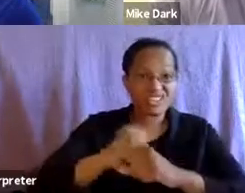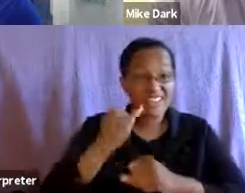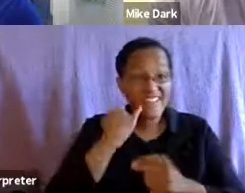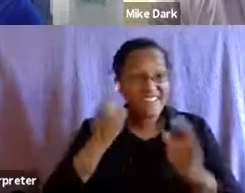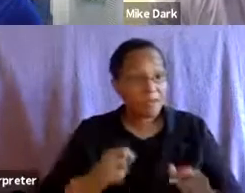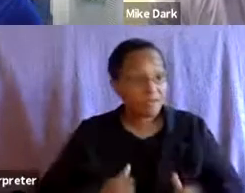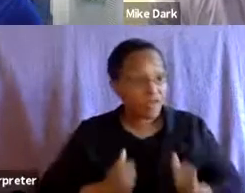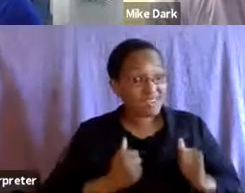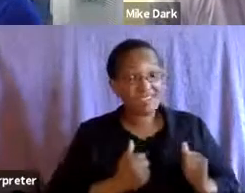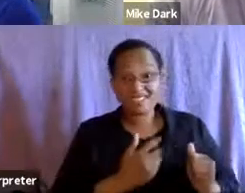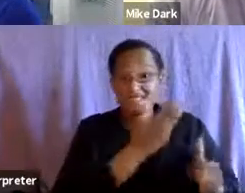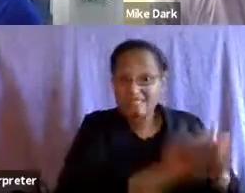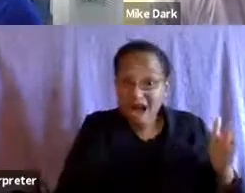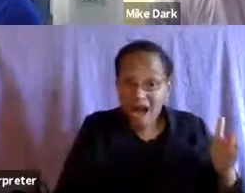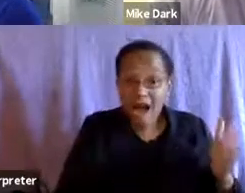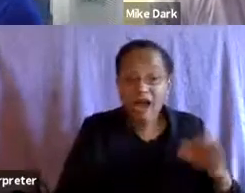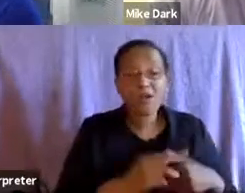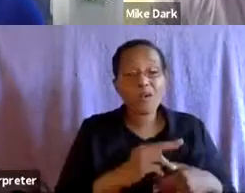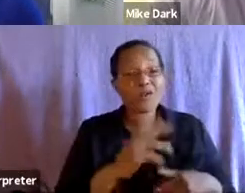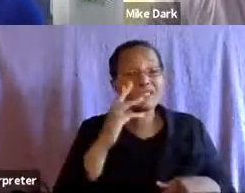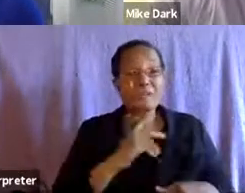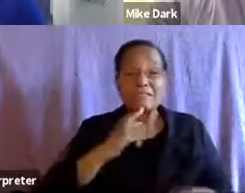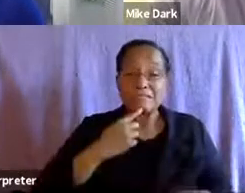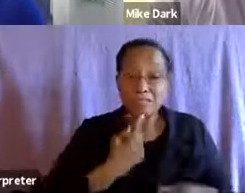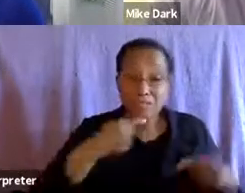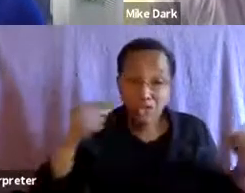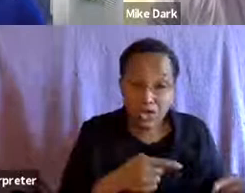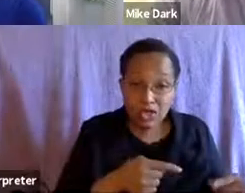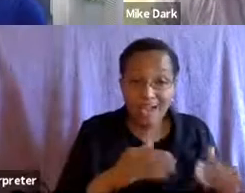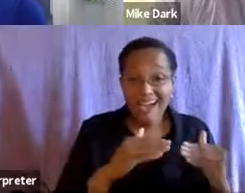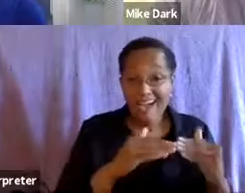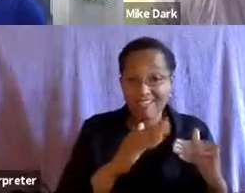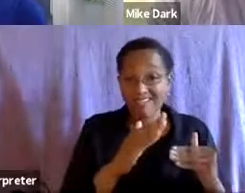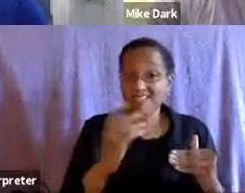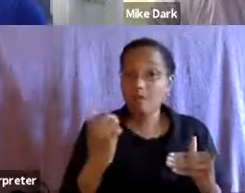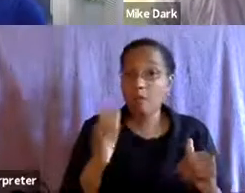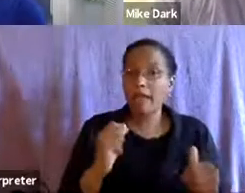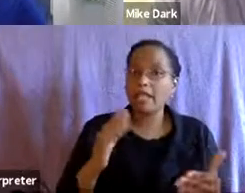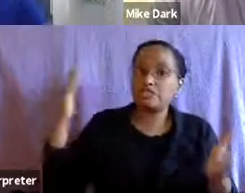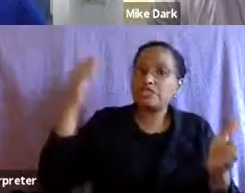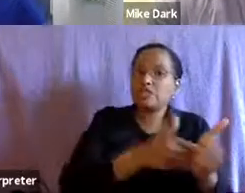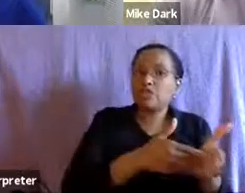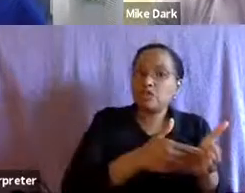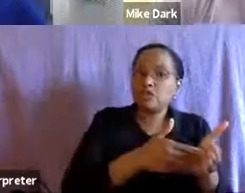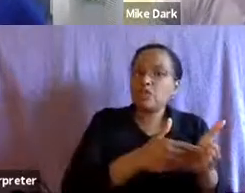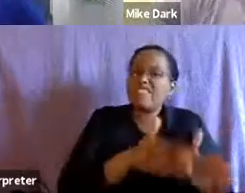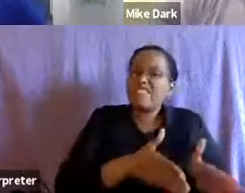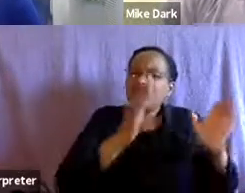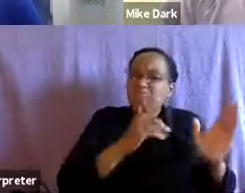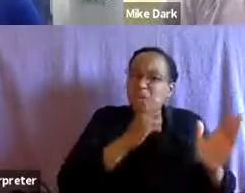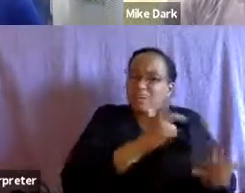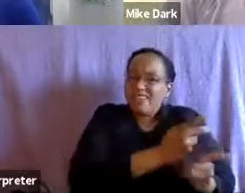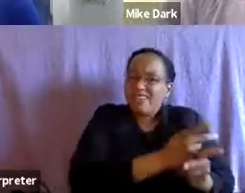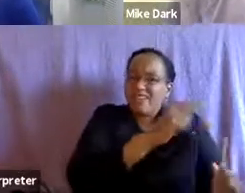effort by the healthcare lobby industry in California to push for immunity,